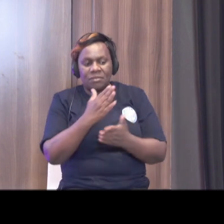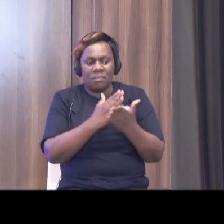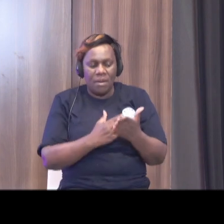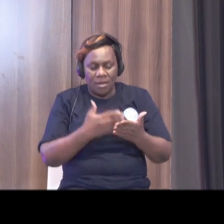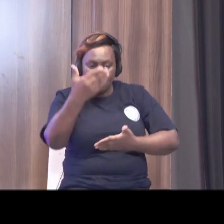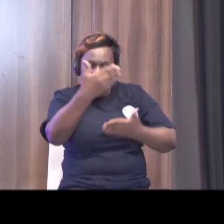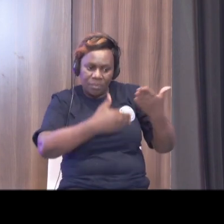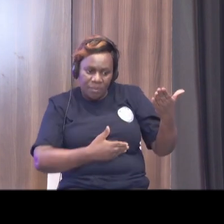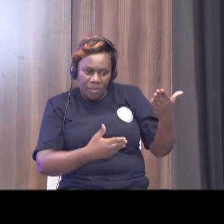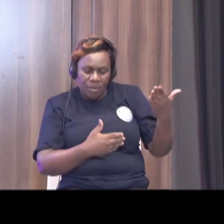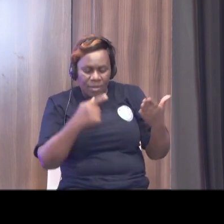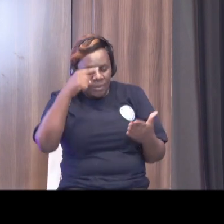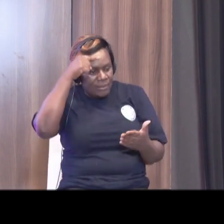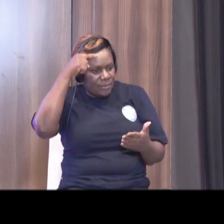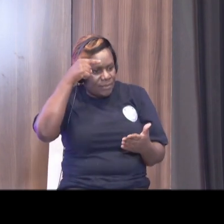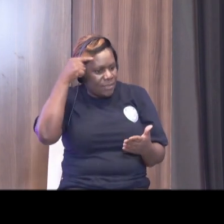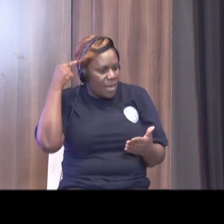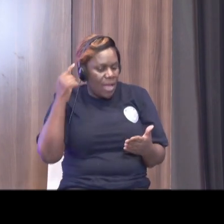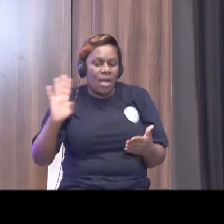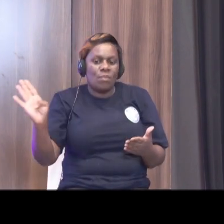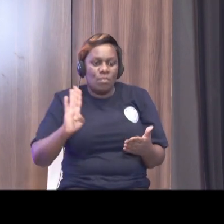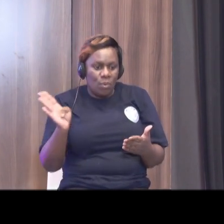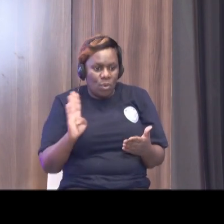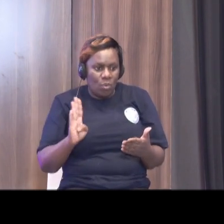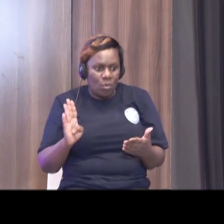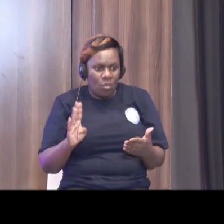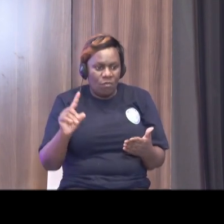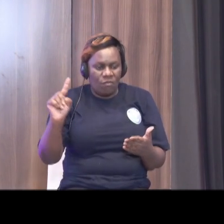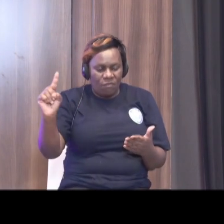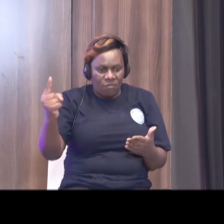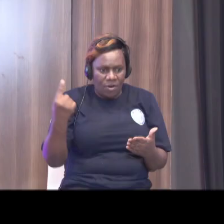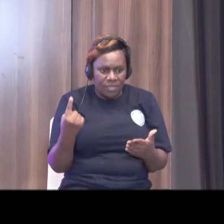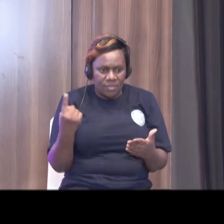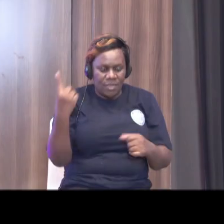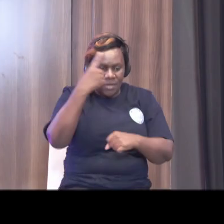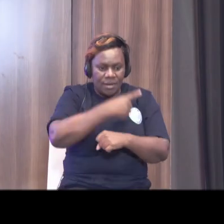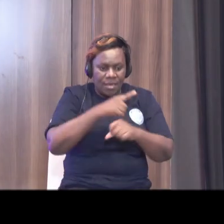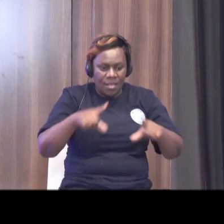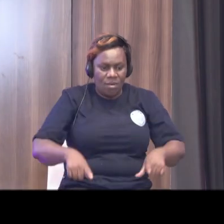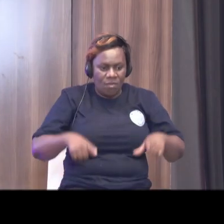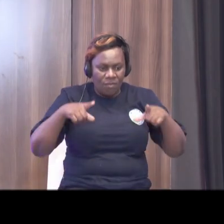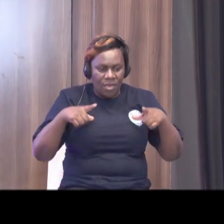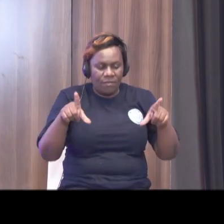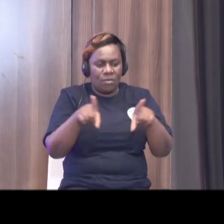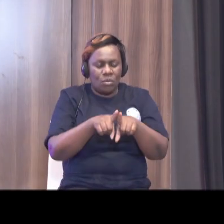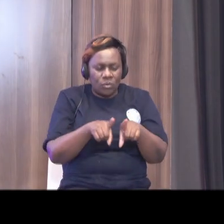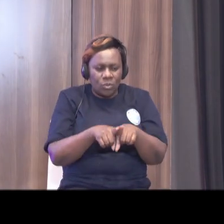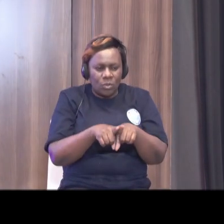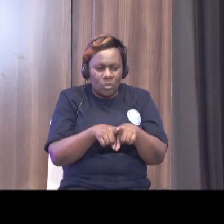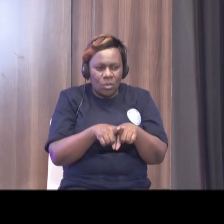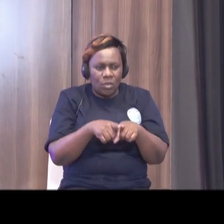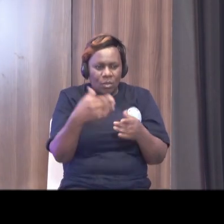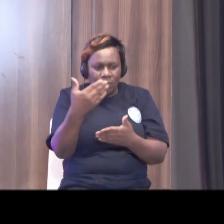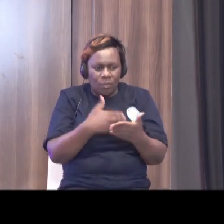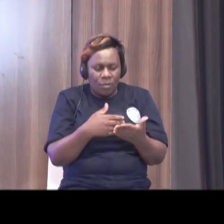the dark blue is blood collected in the first day of life, and the slightly